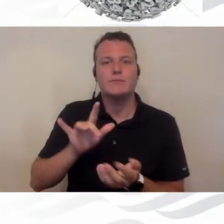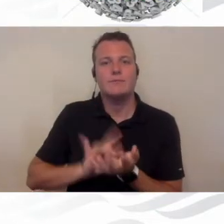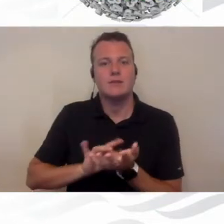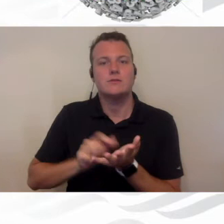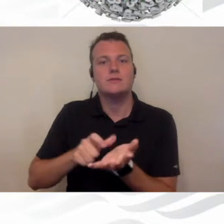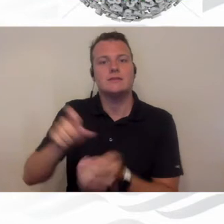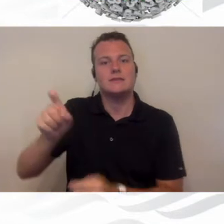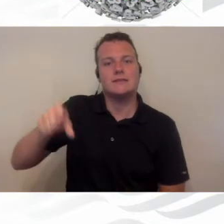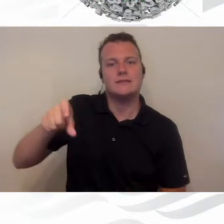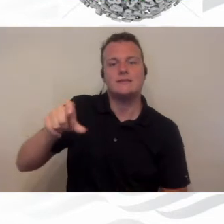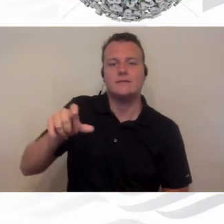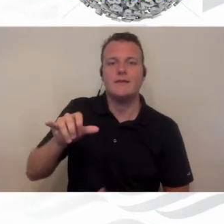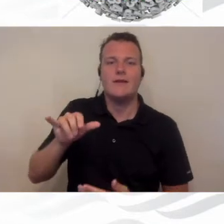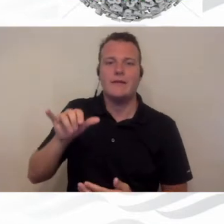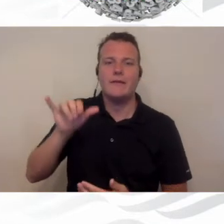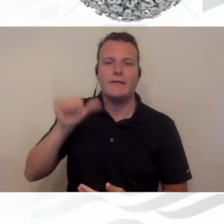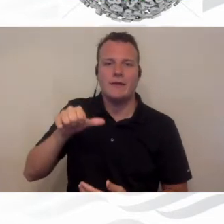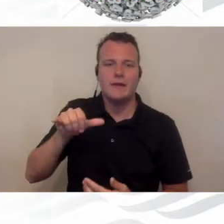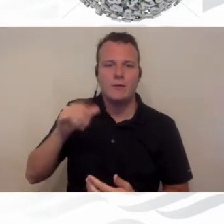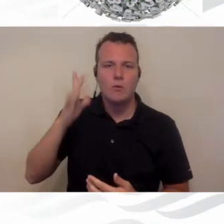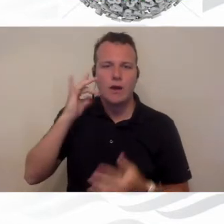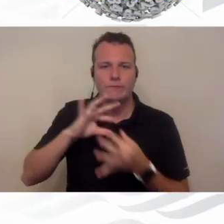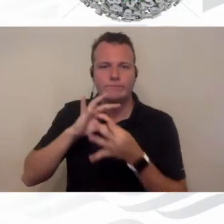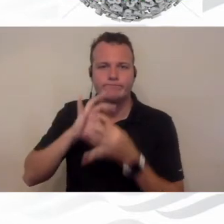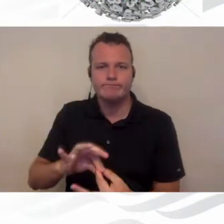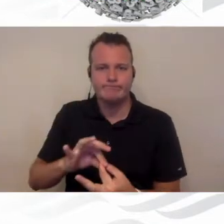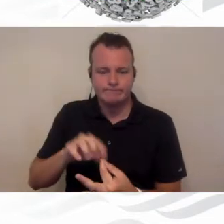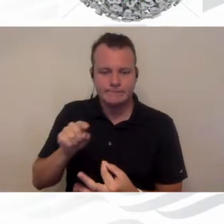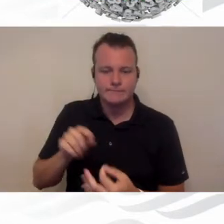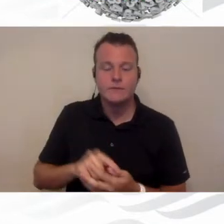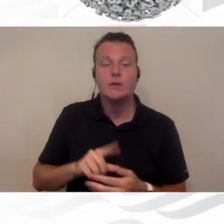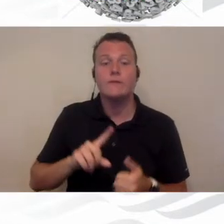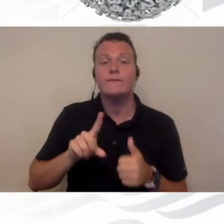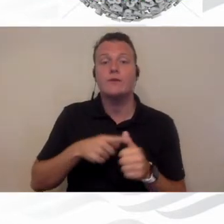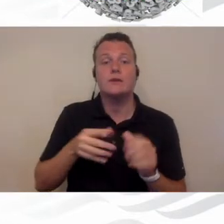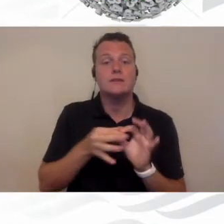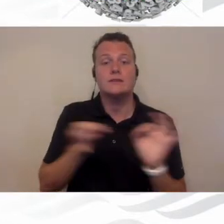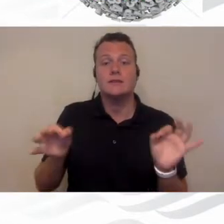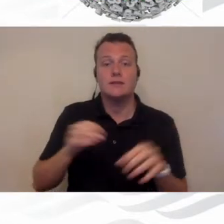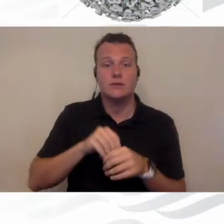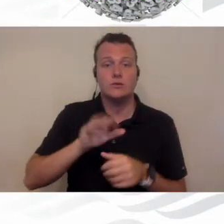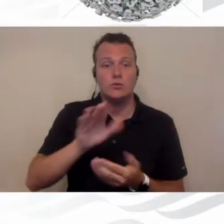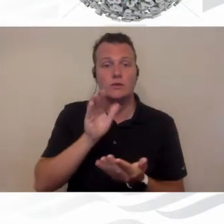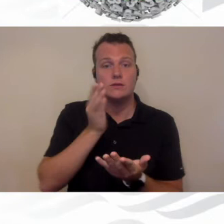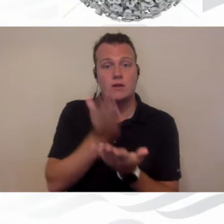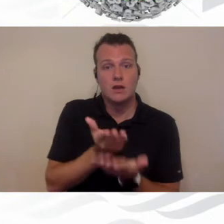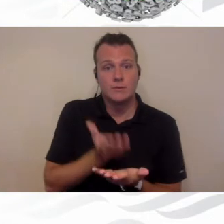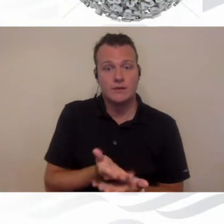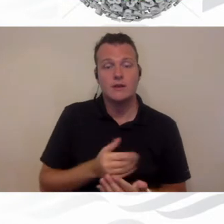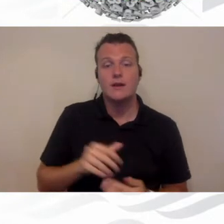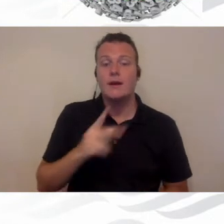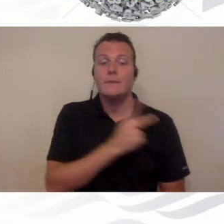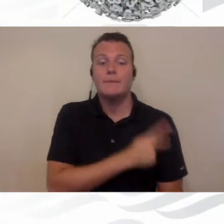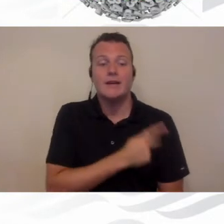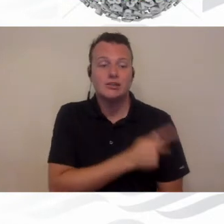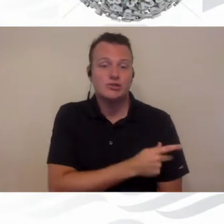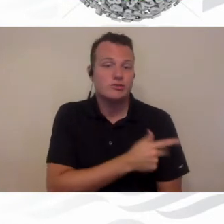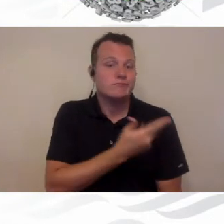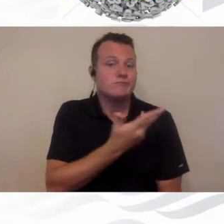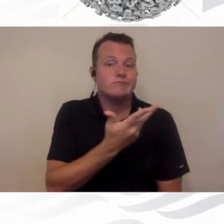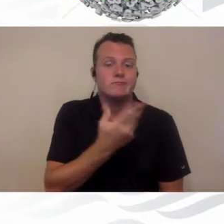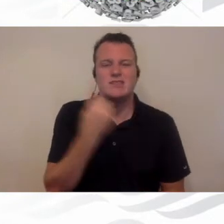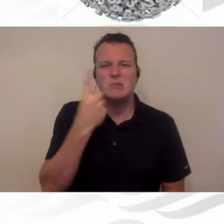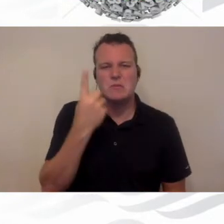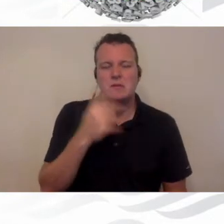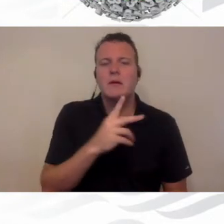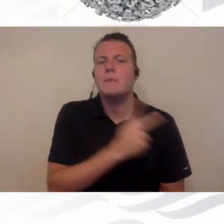that is. The first sentence in your documentation should be patient, or something to this effect.